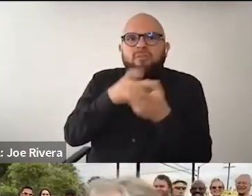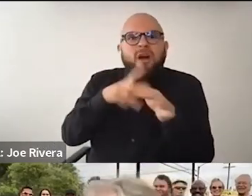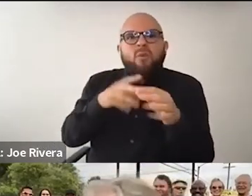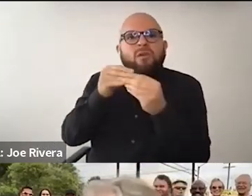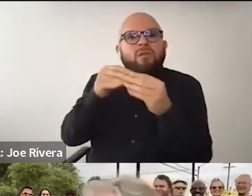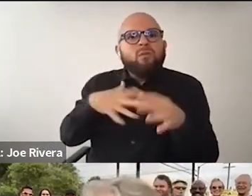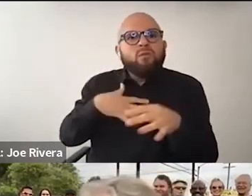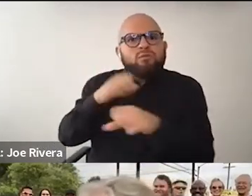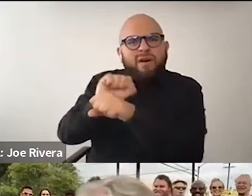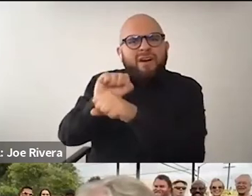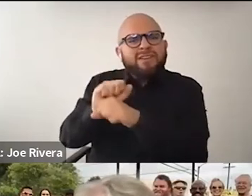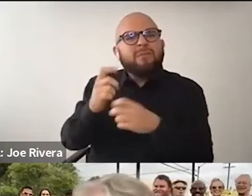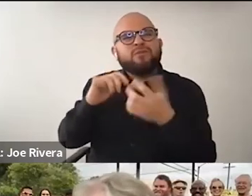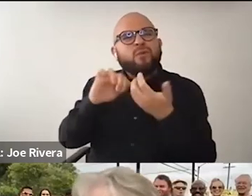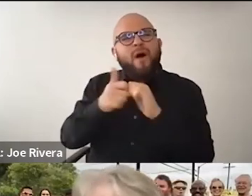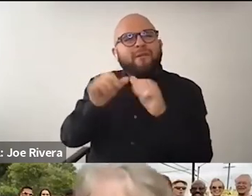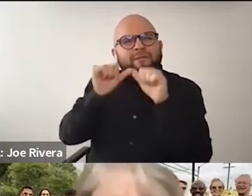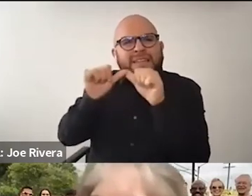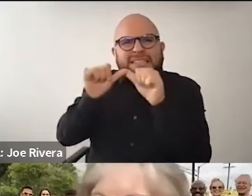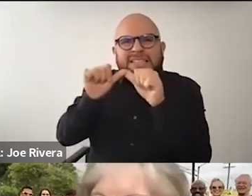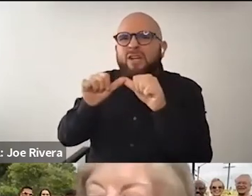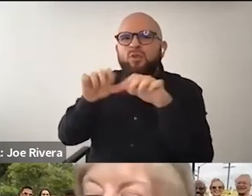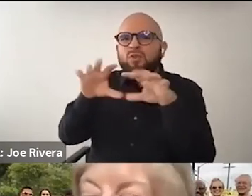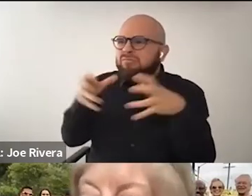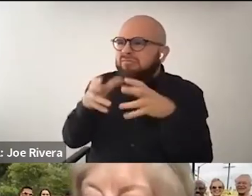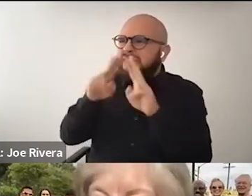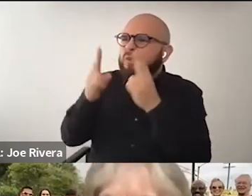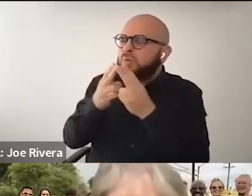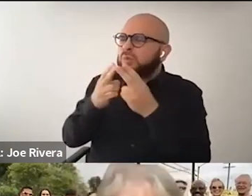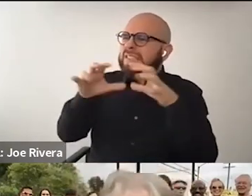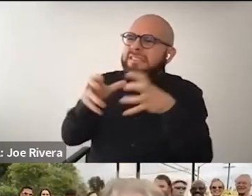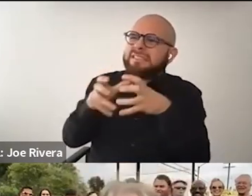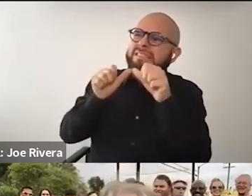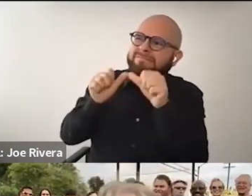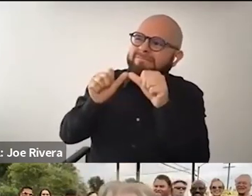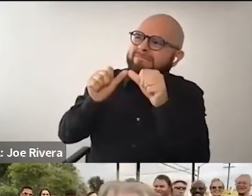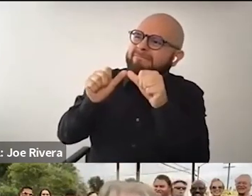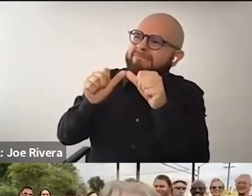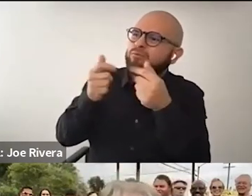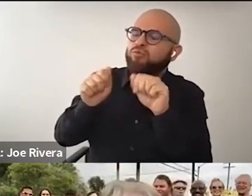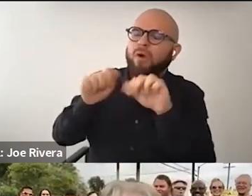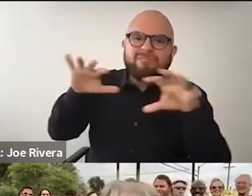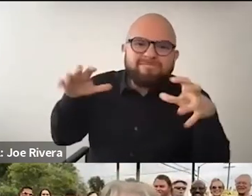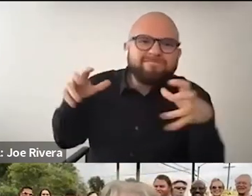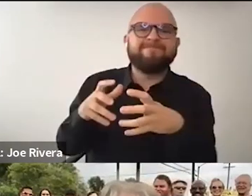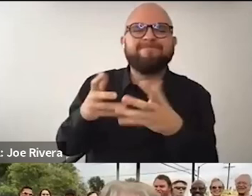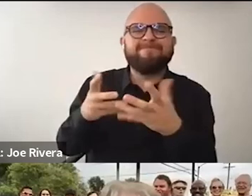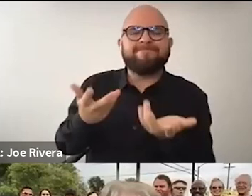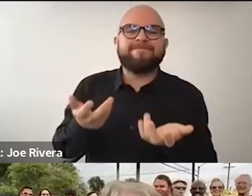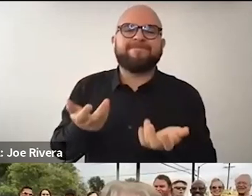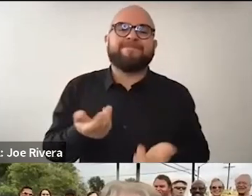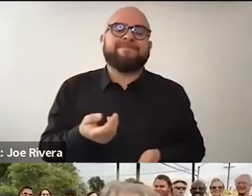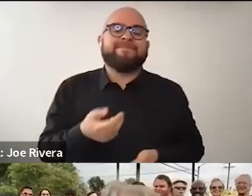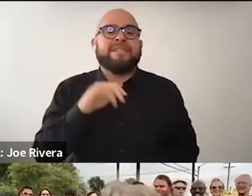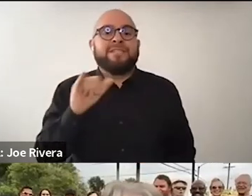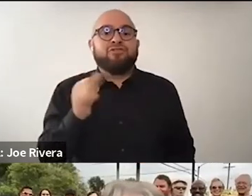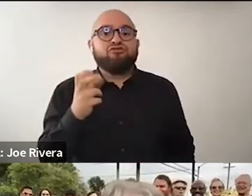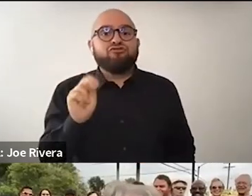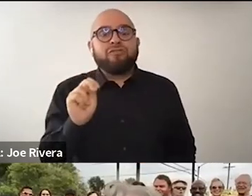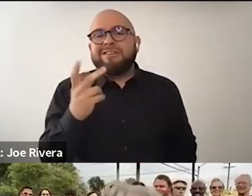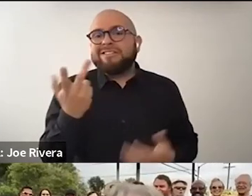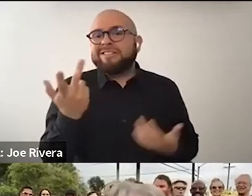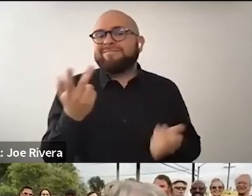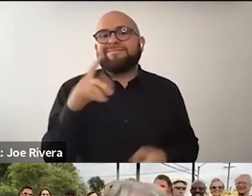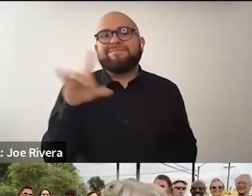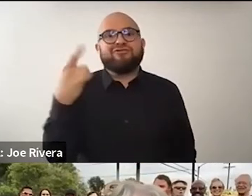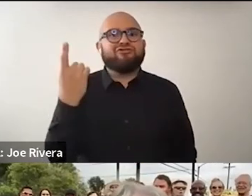building towards that union effort? It's just a constant drilling. It's constant reaching out to folks.